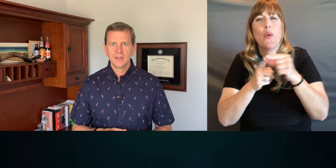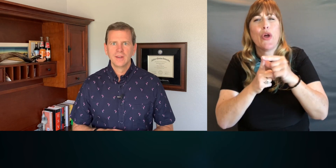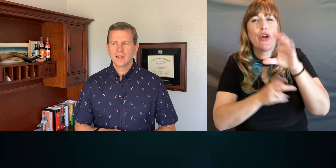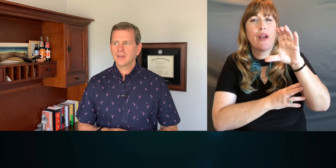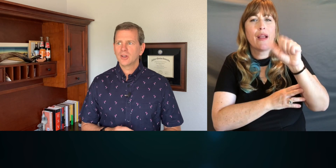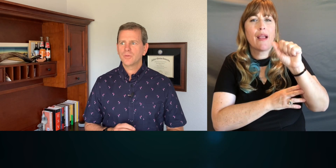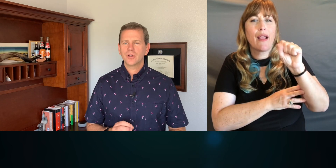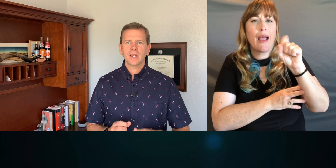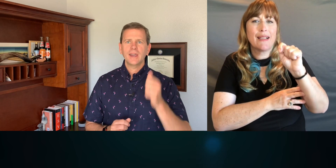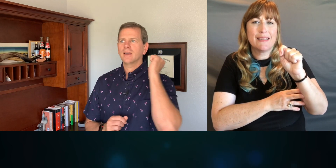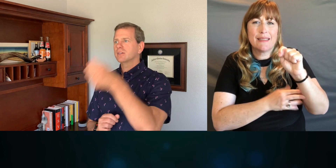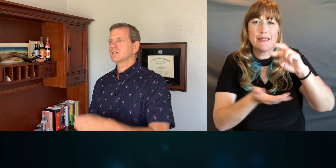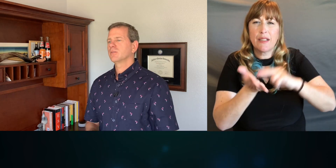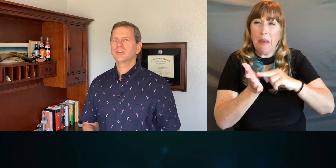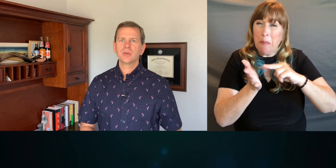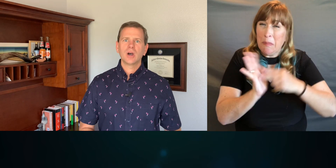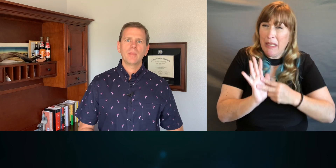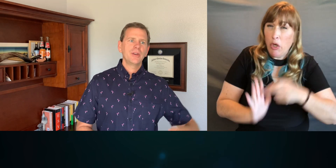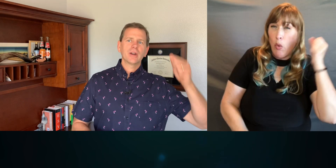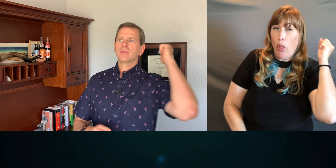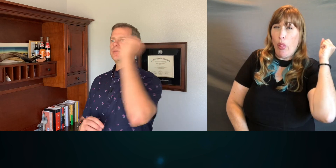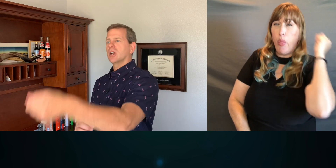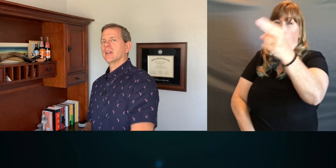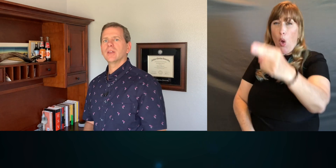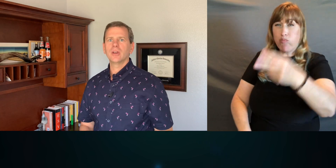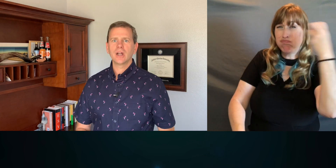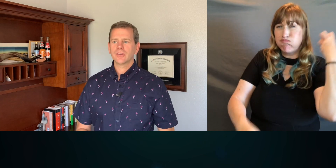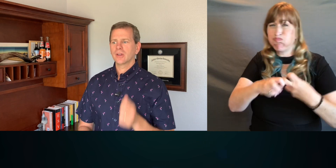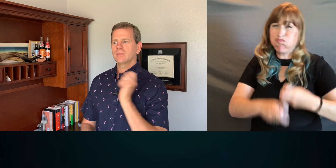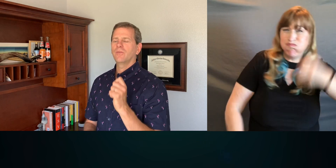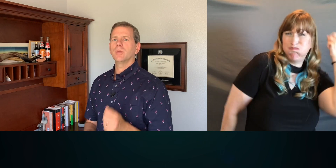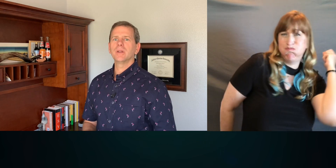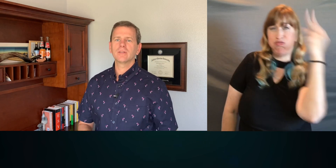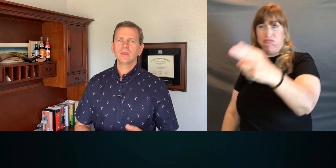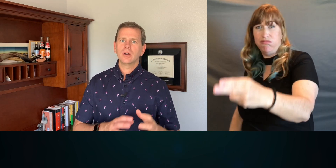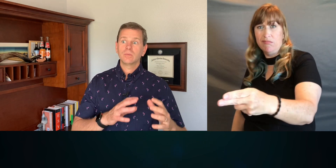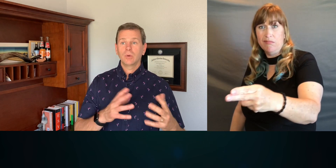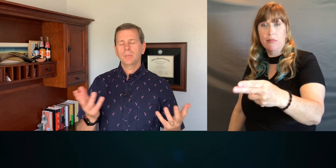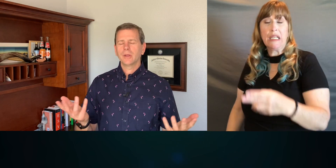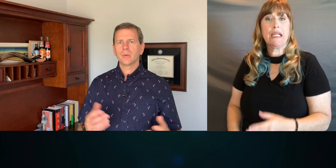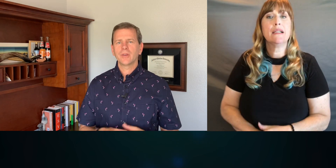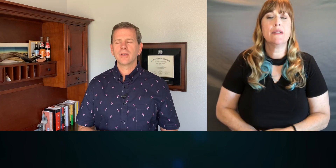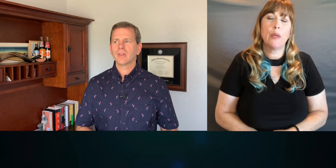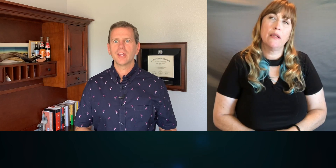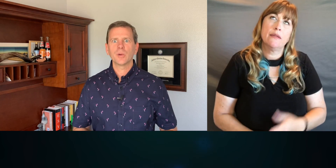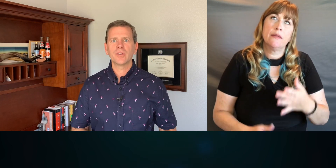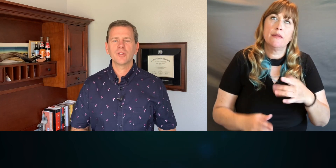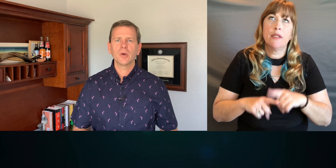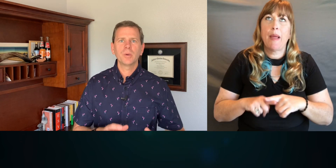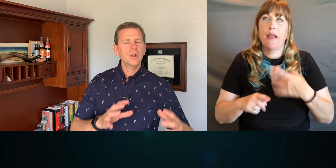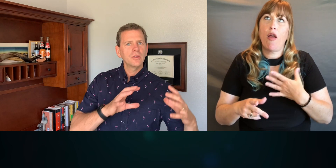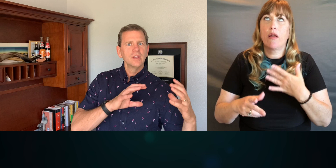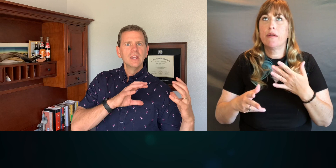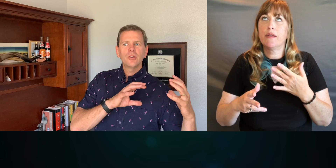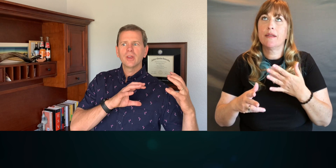forcefully. You know, if you're going to cast a fishing rod, man, you're going to chuck it out there. You're not just going to flip it. It's, you know, well, depending on the size of the lake or river, I